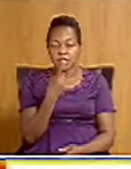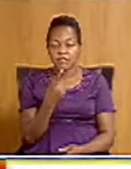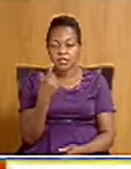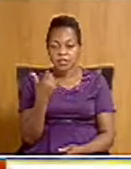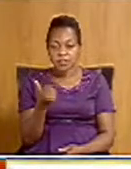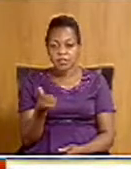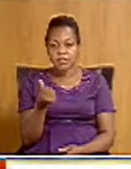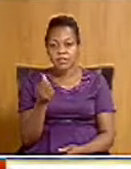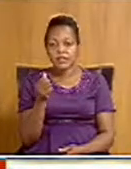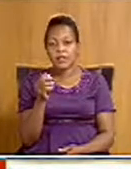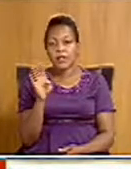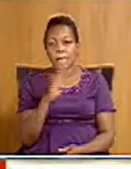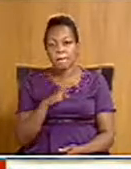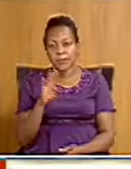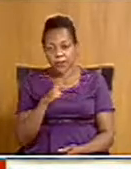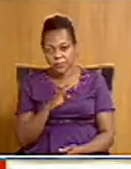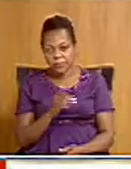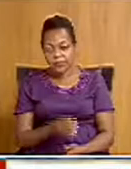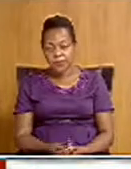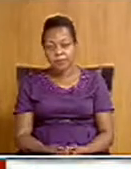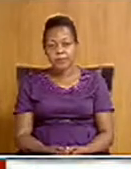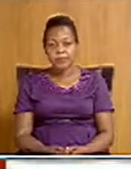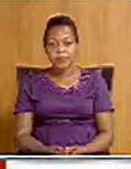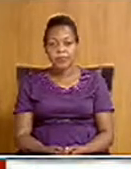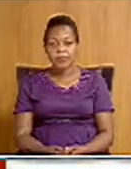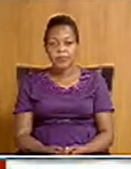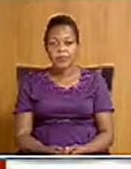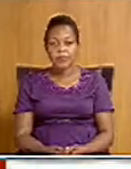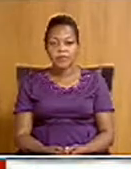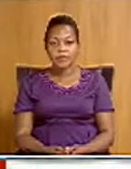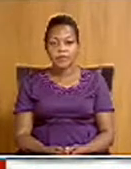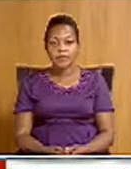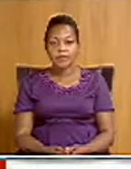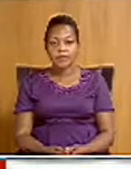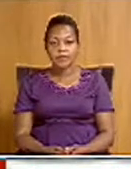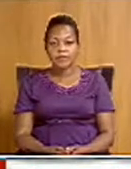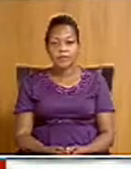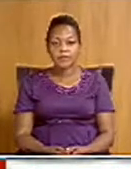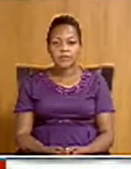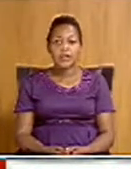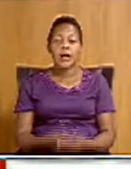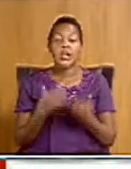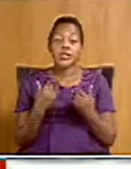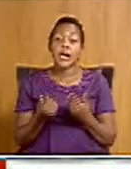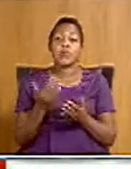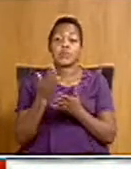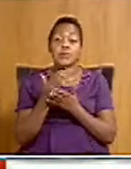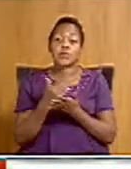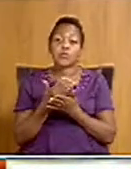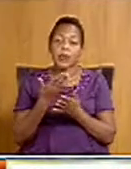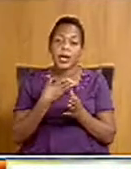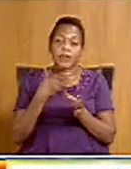PPP method. With the activation of the oil sector,